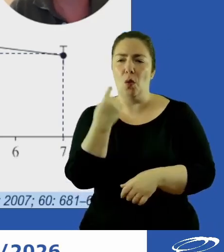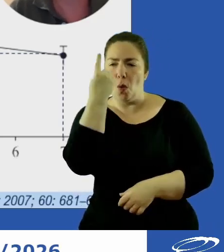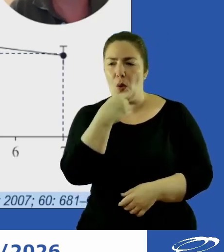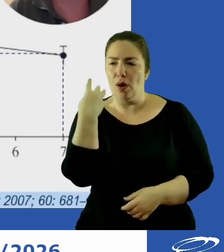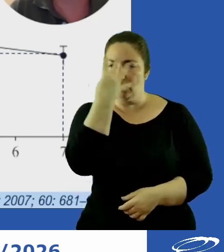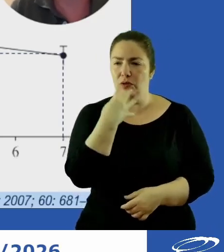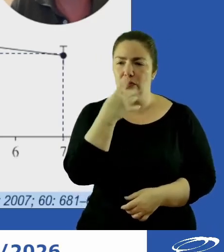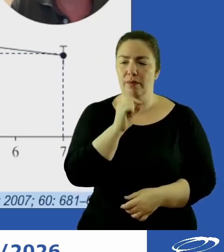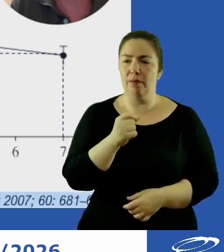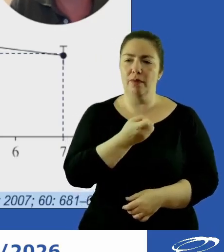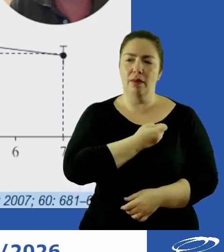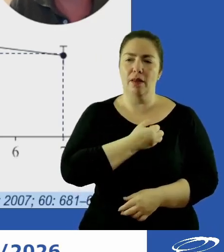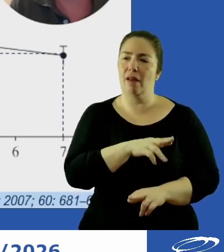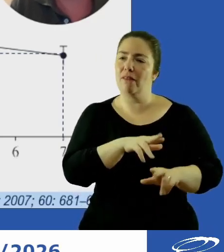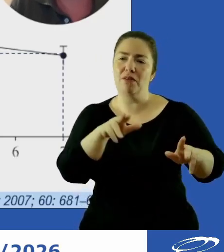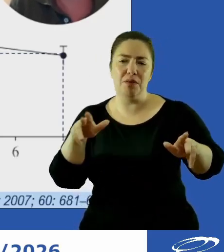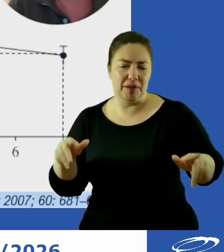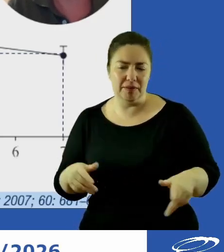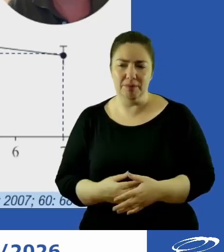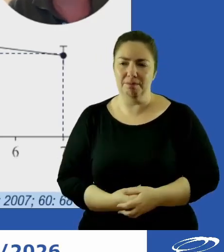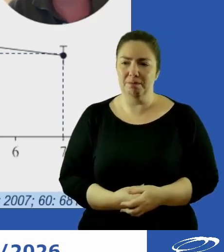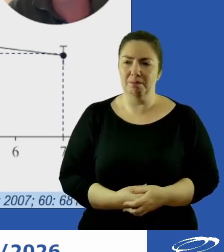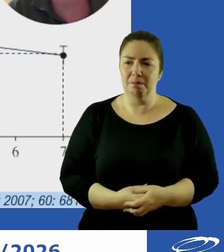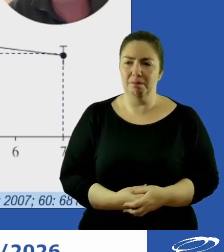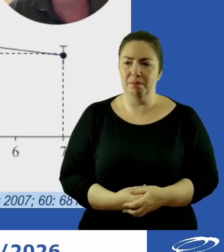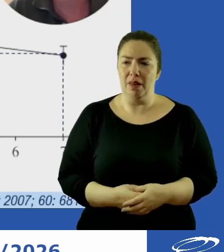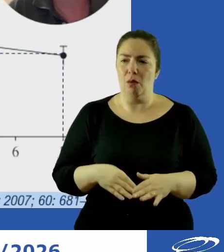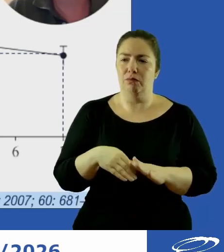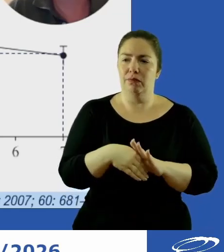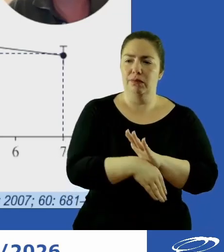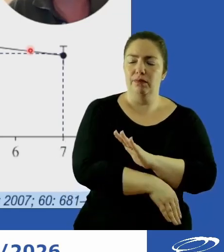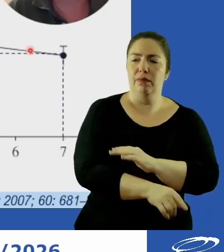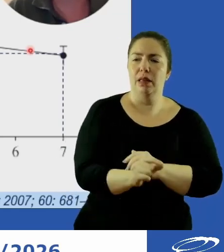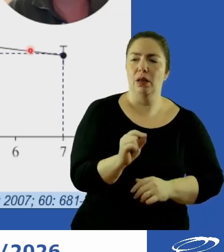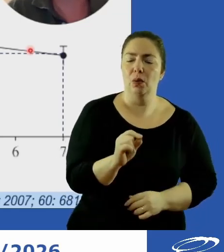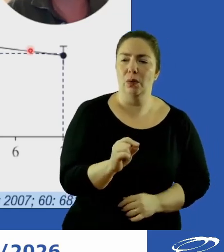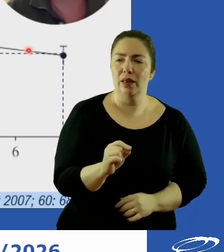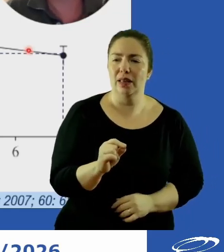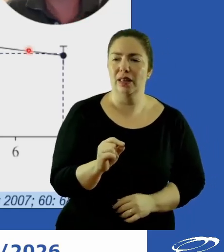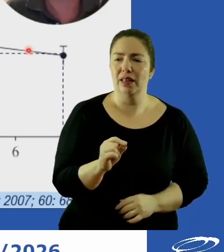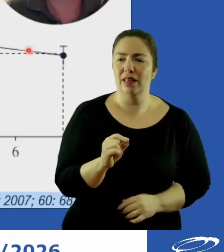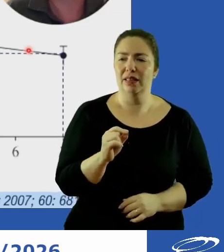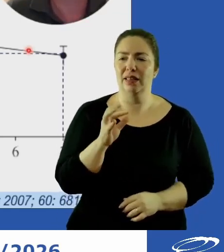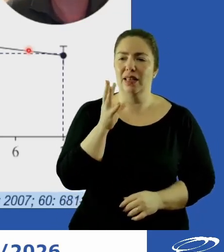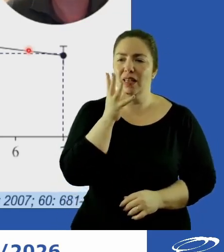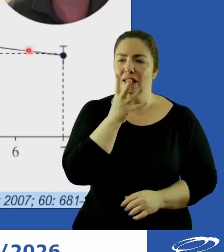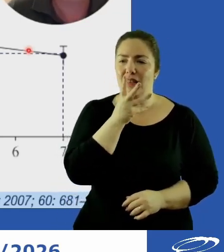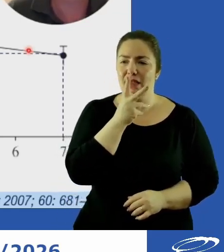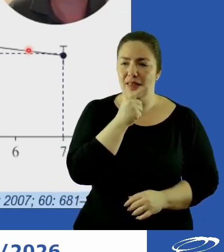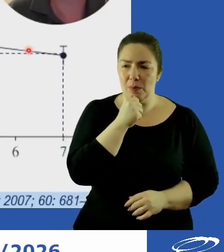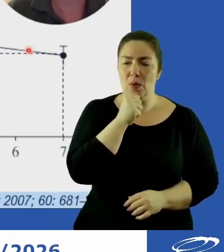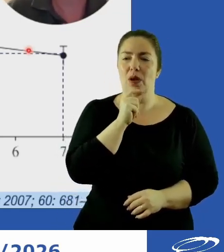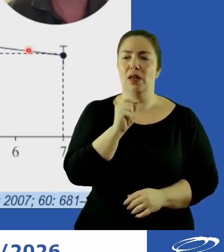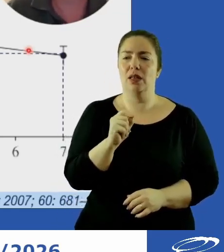because it's, the decrease is slower, and the half-life is about